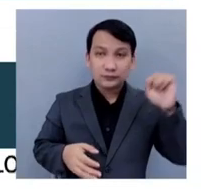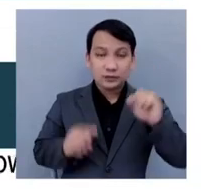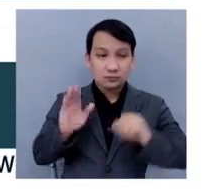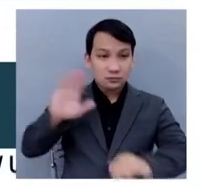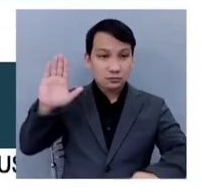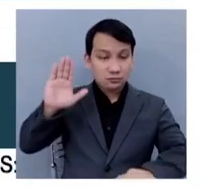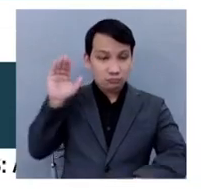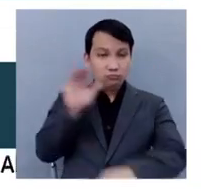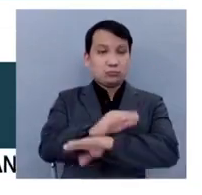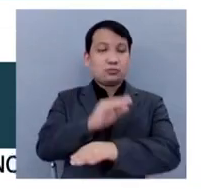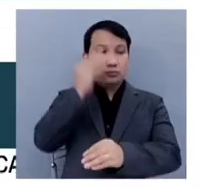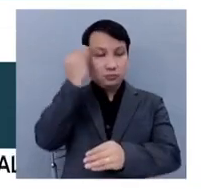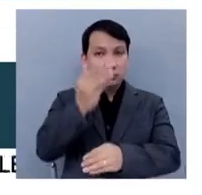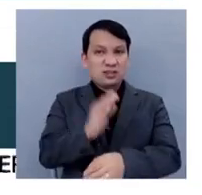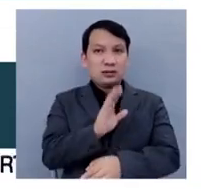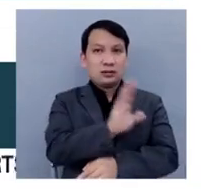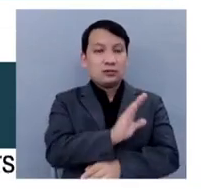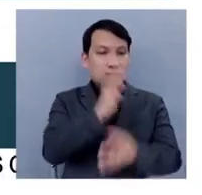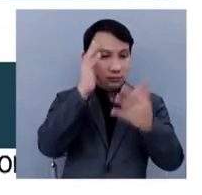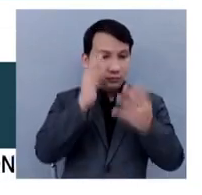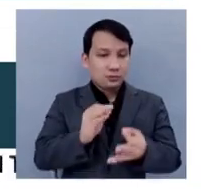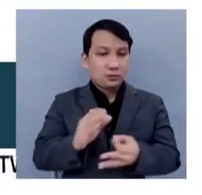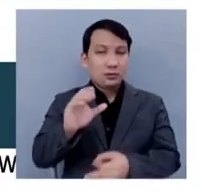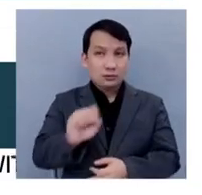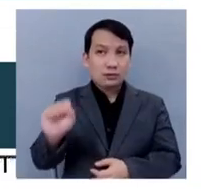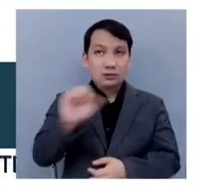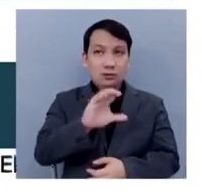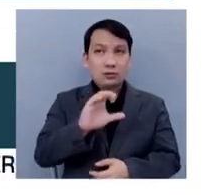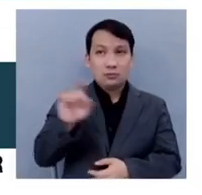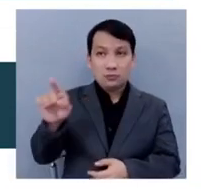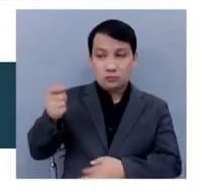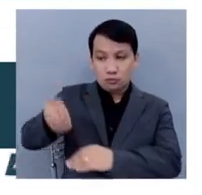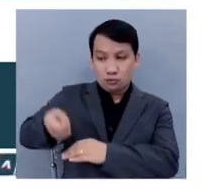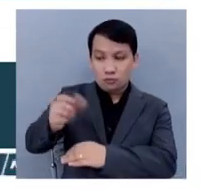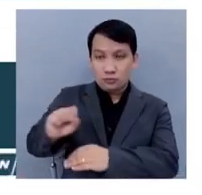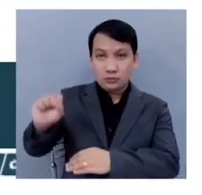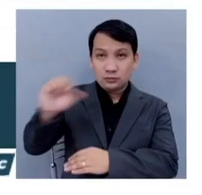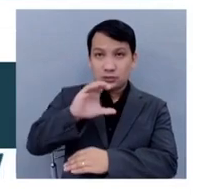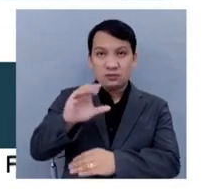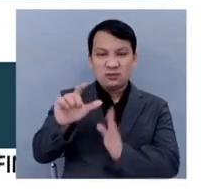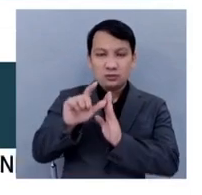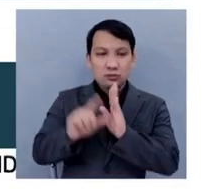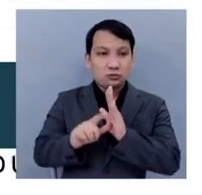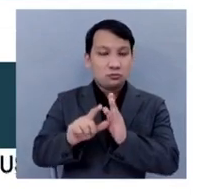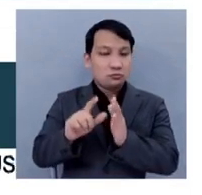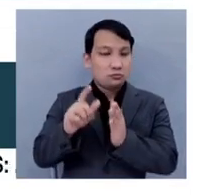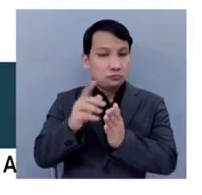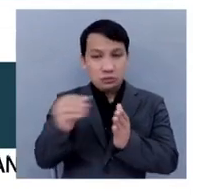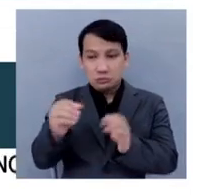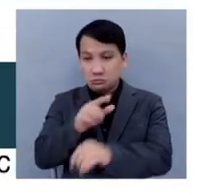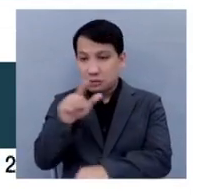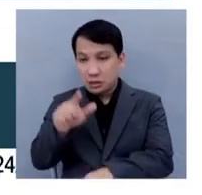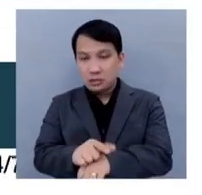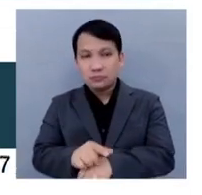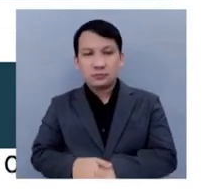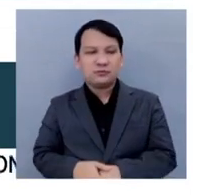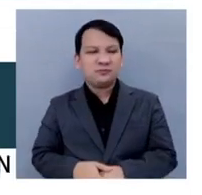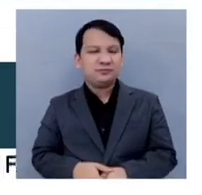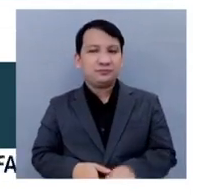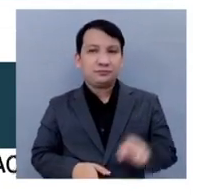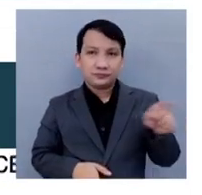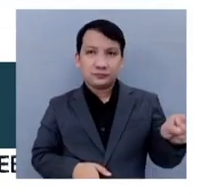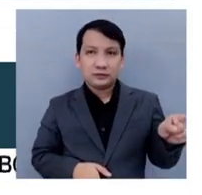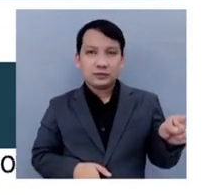enforce decisions of the Supreme Court, part of the law of the land. And one decision says that his cousin, the